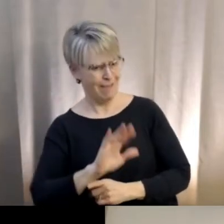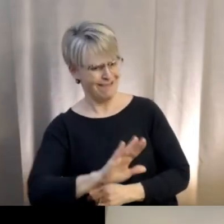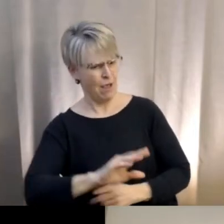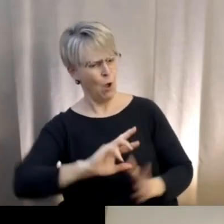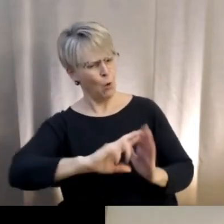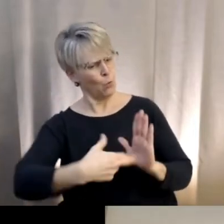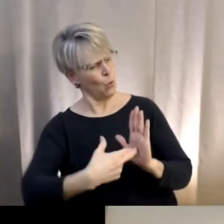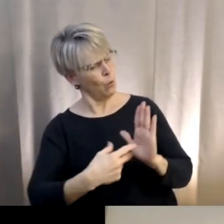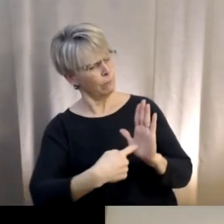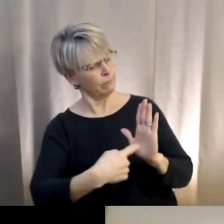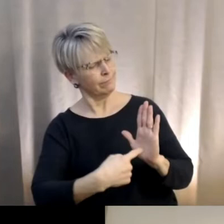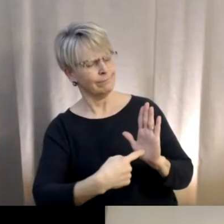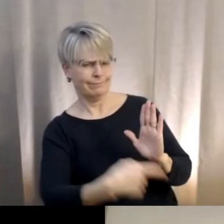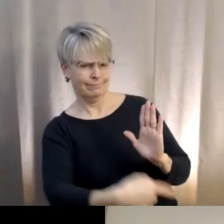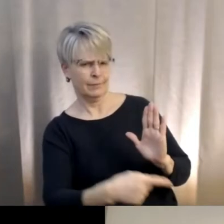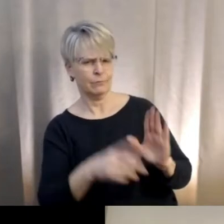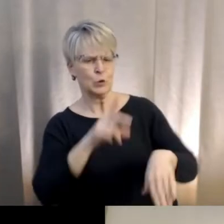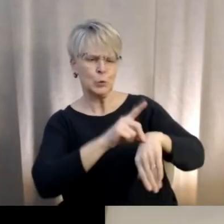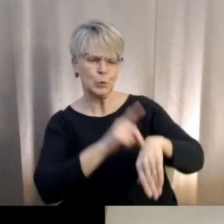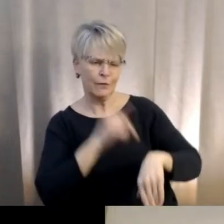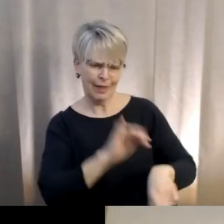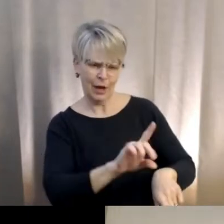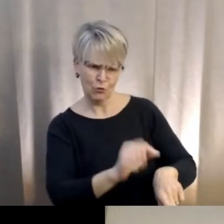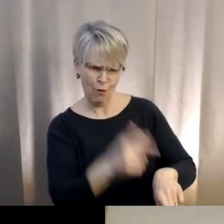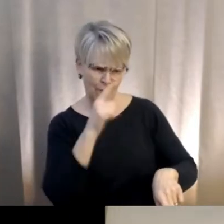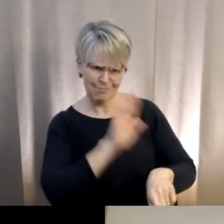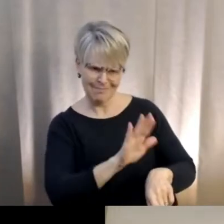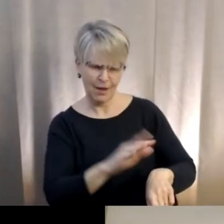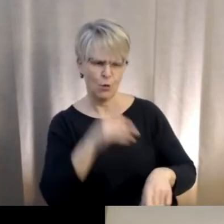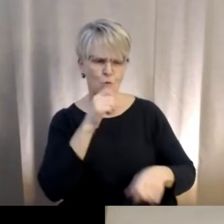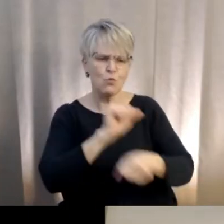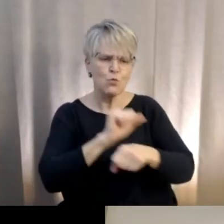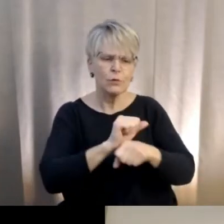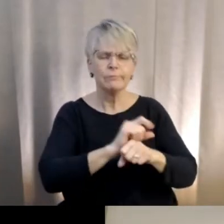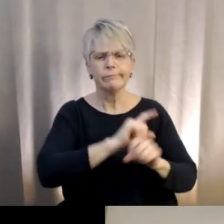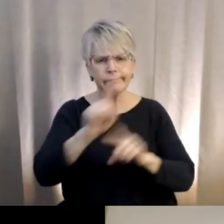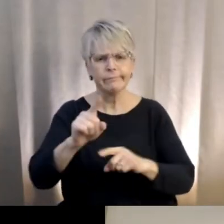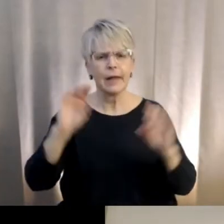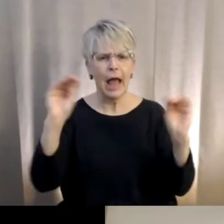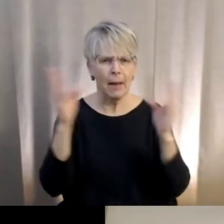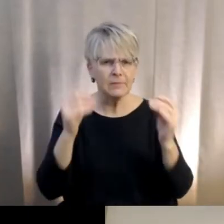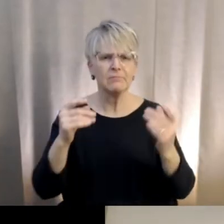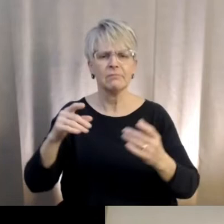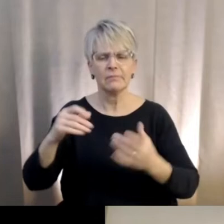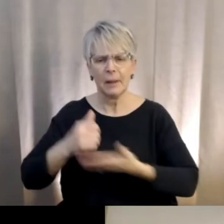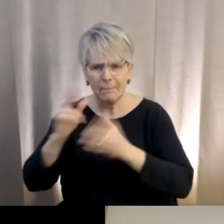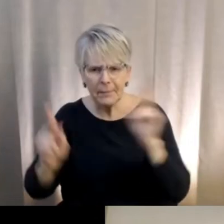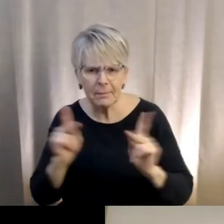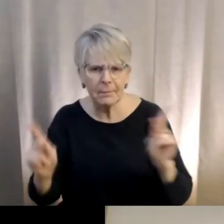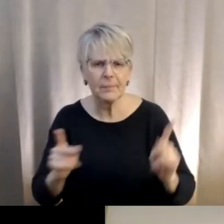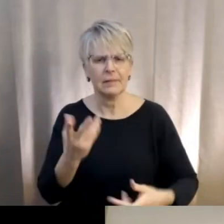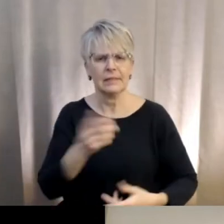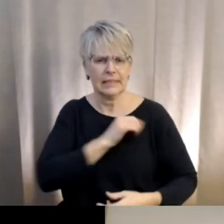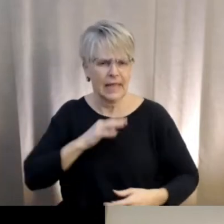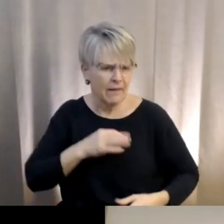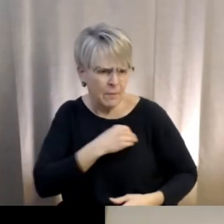you guys within your, you know, paramedic base to work amongst staff members and so forth.